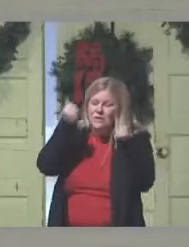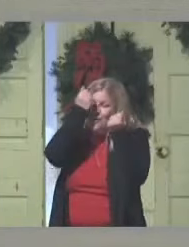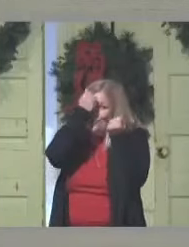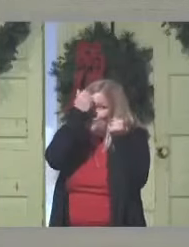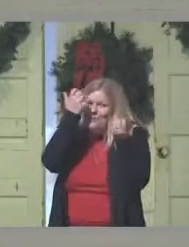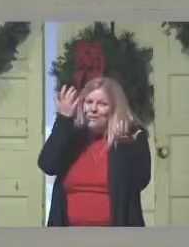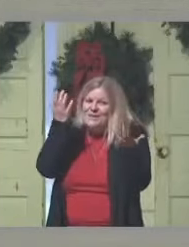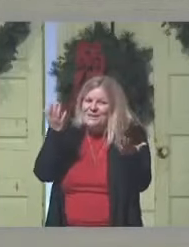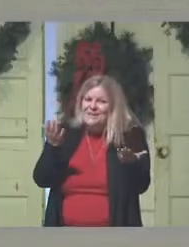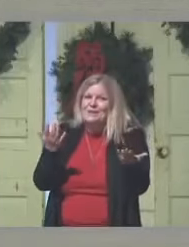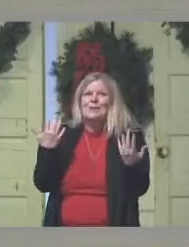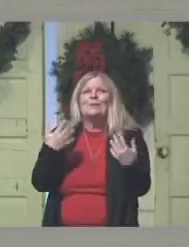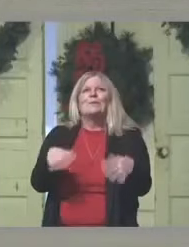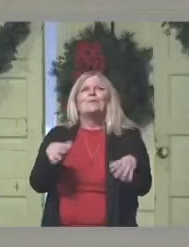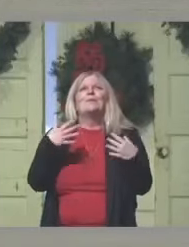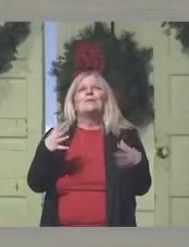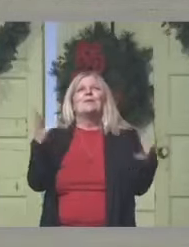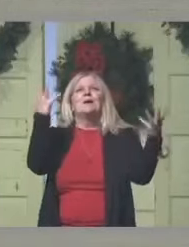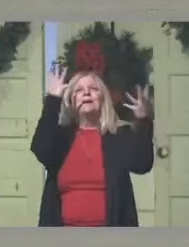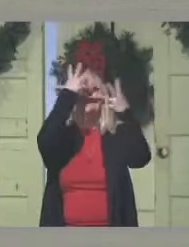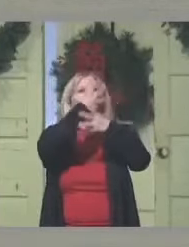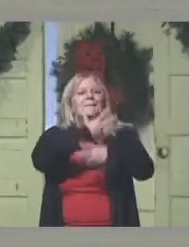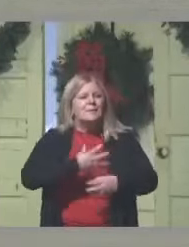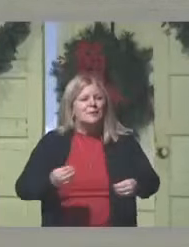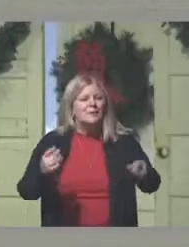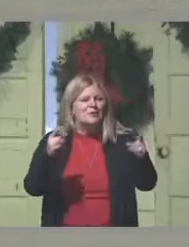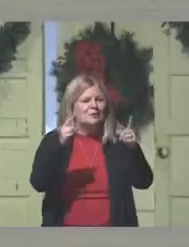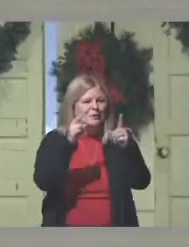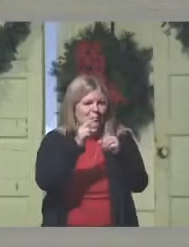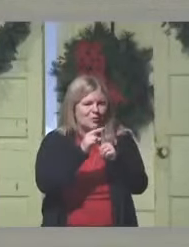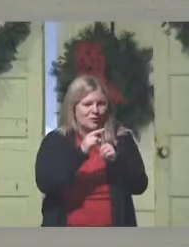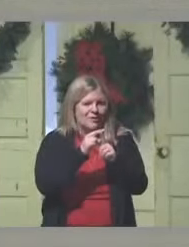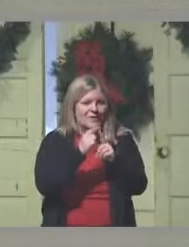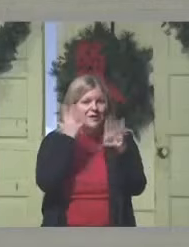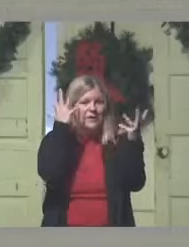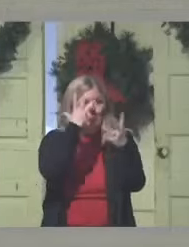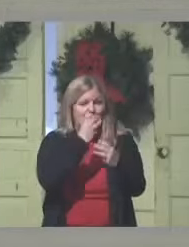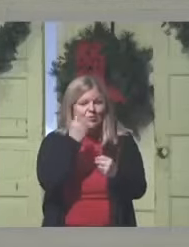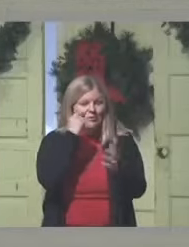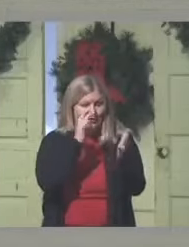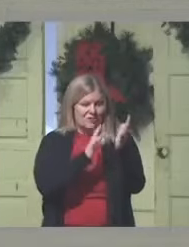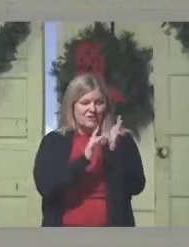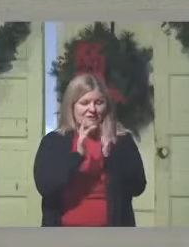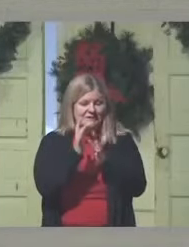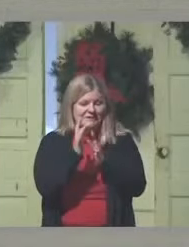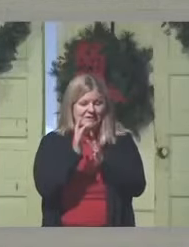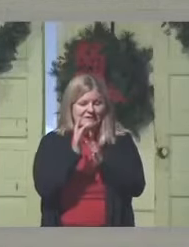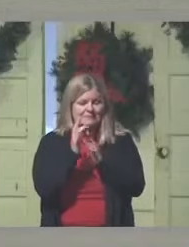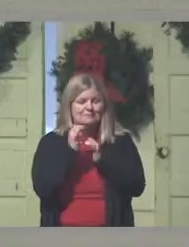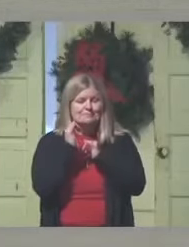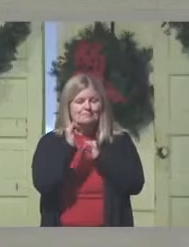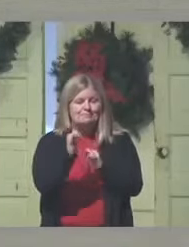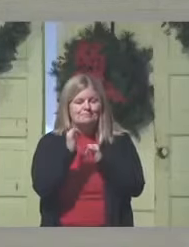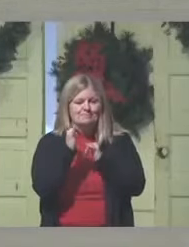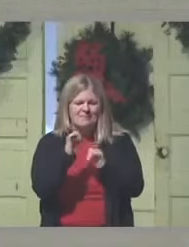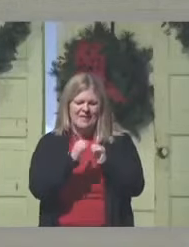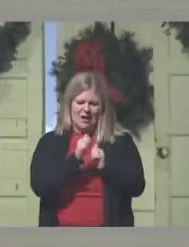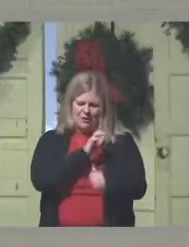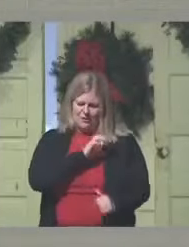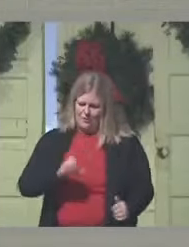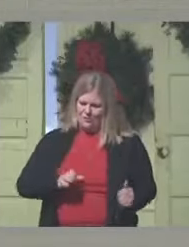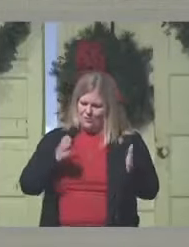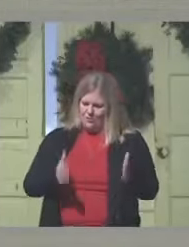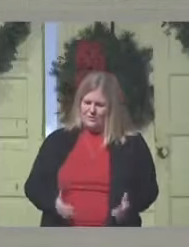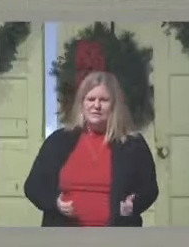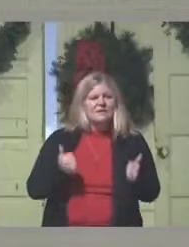Obedience, what a beautiful word. It was for Jesus, and it is for us. How does the Christian life